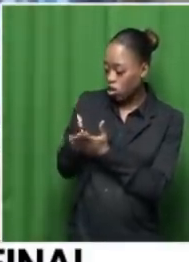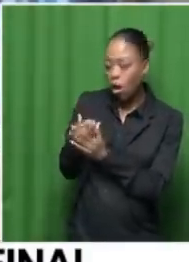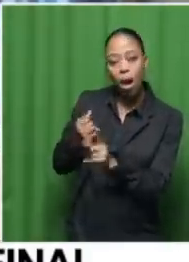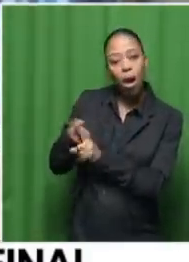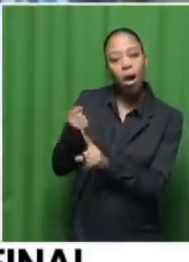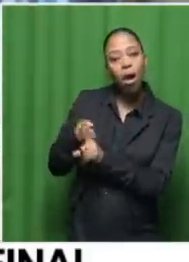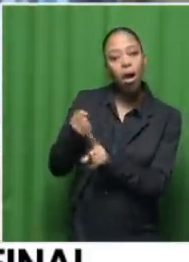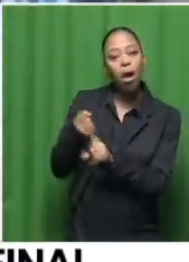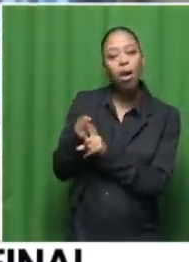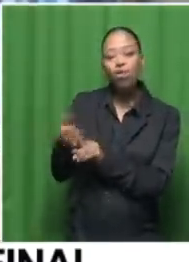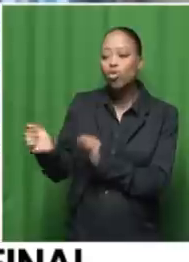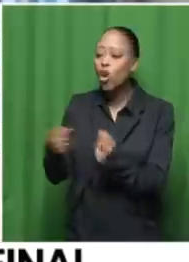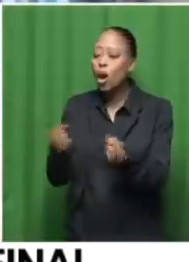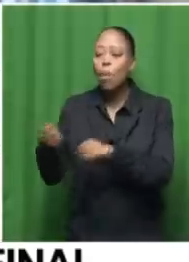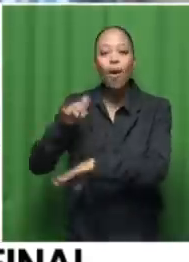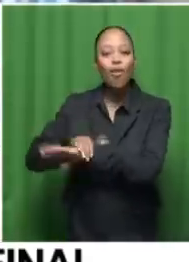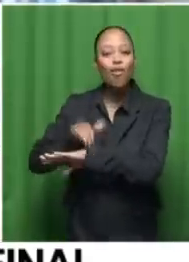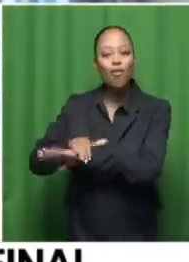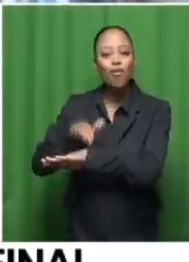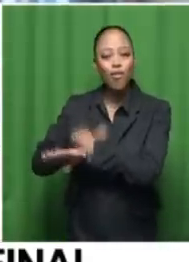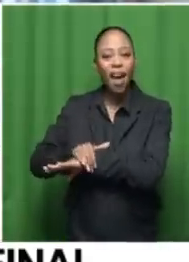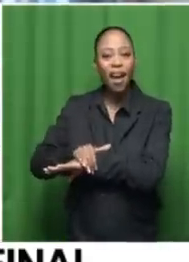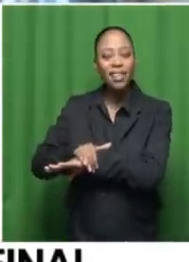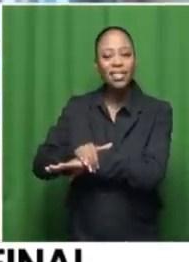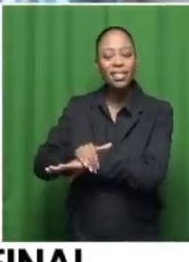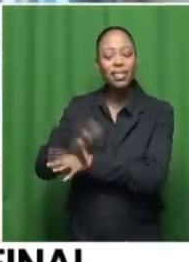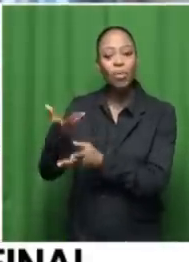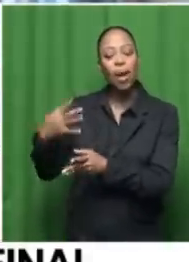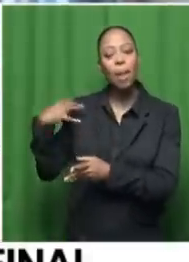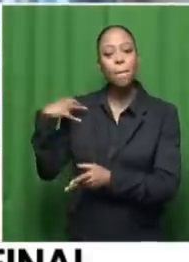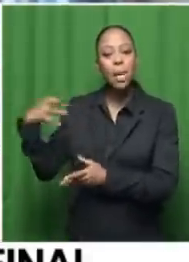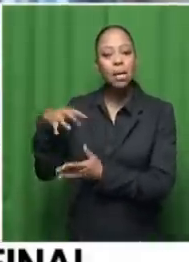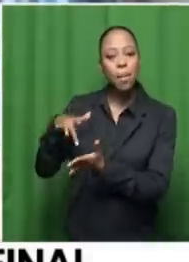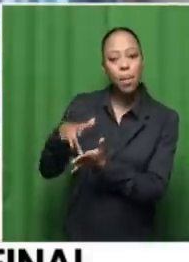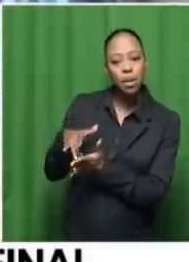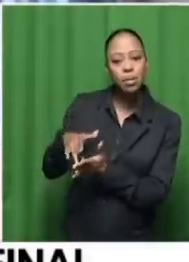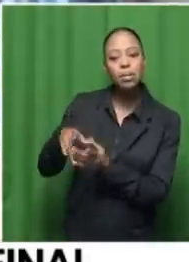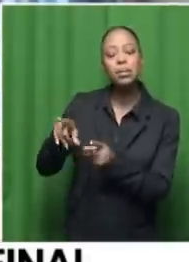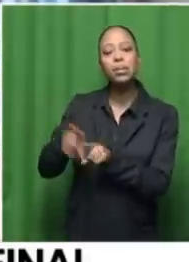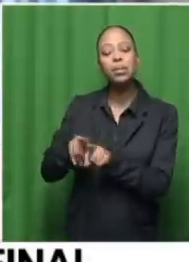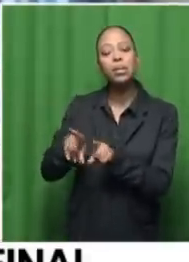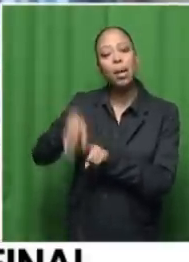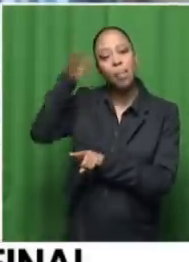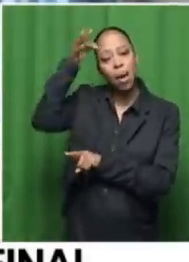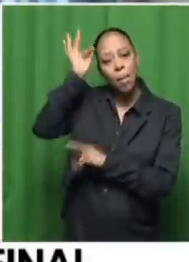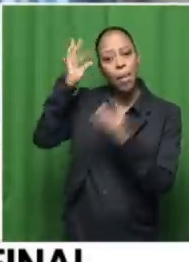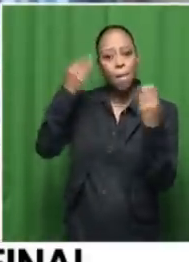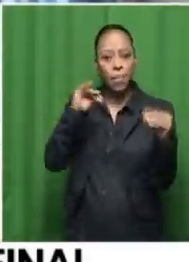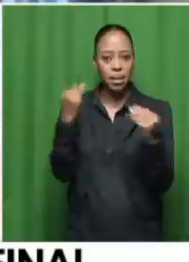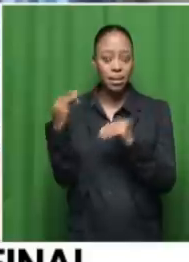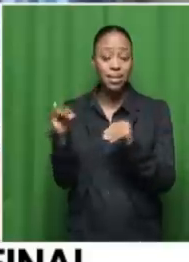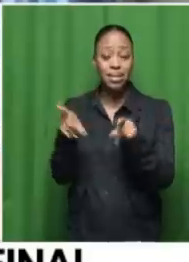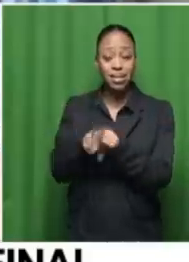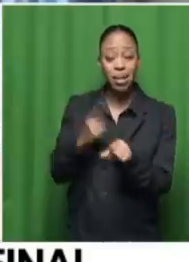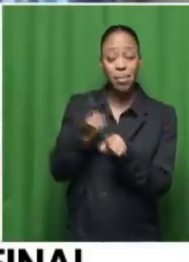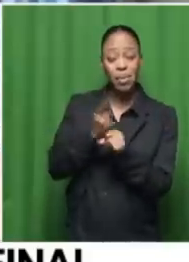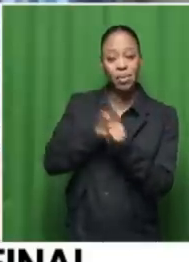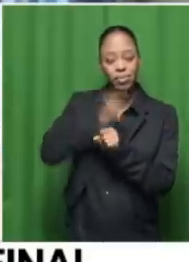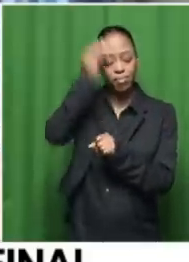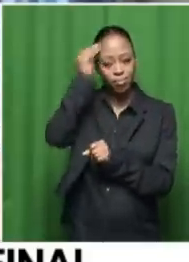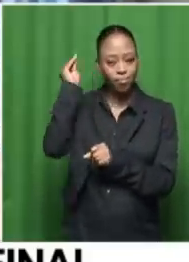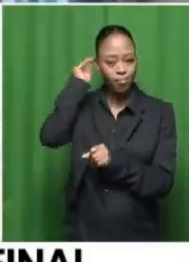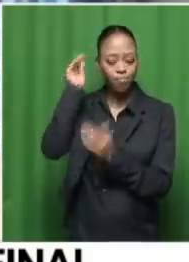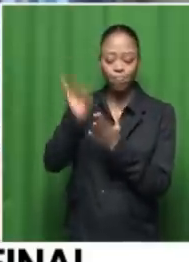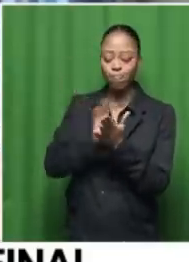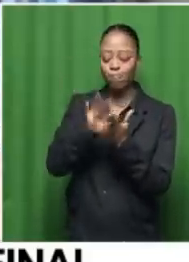public administration and in the state-owned enterprises, to reconsider our electoral